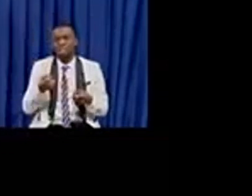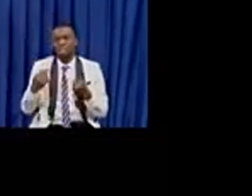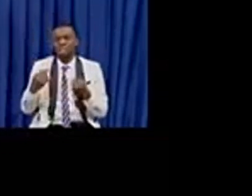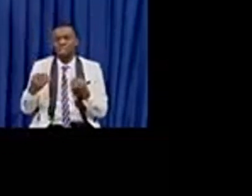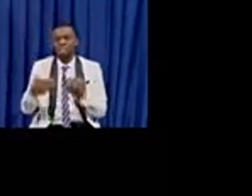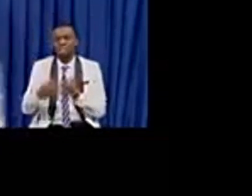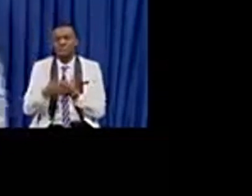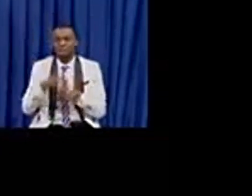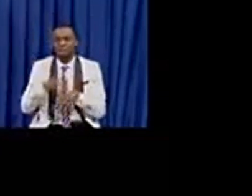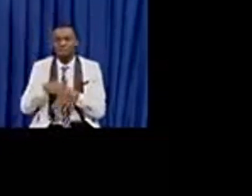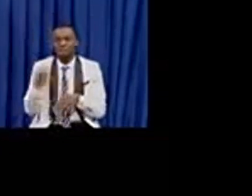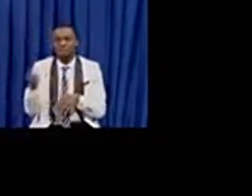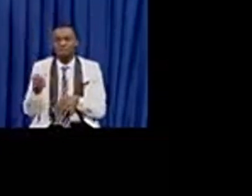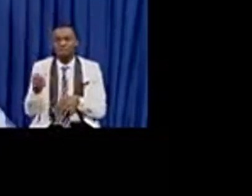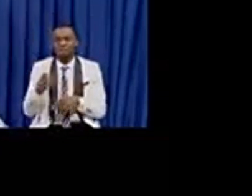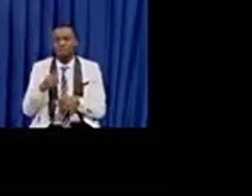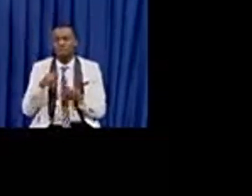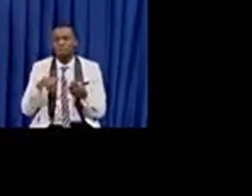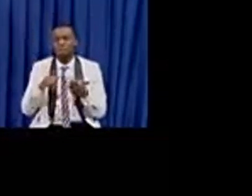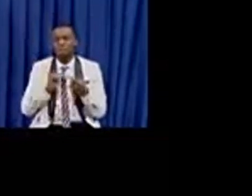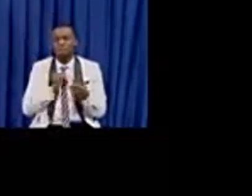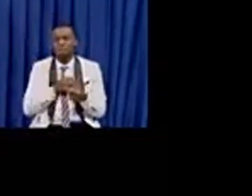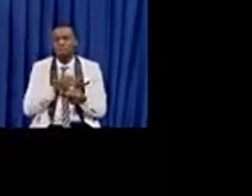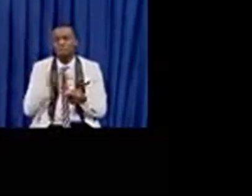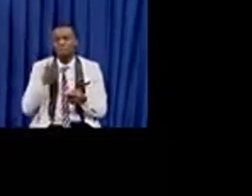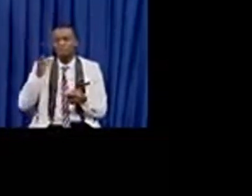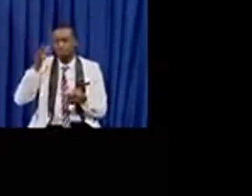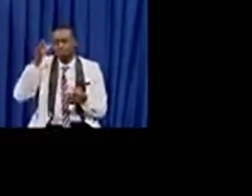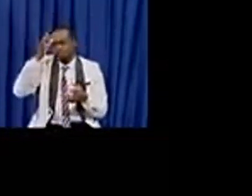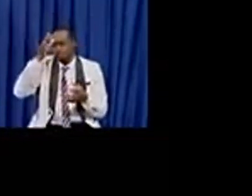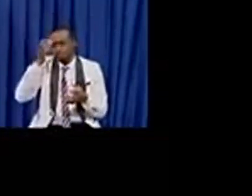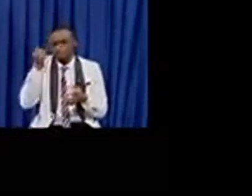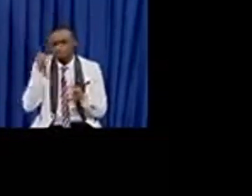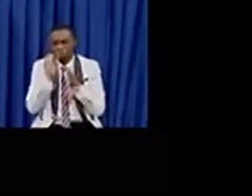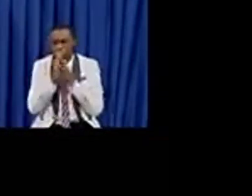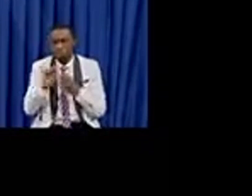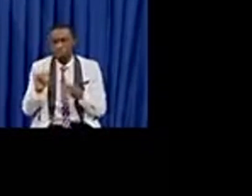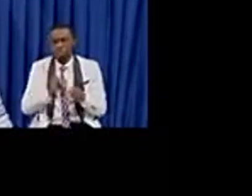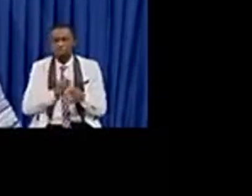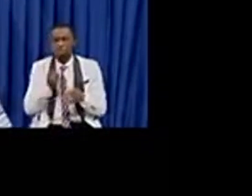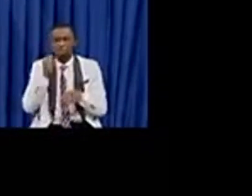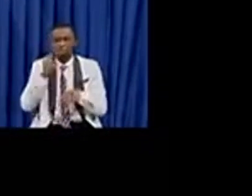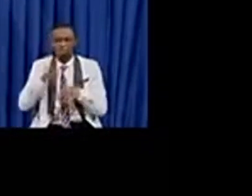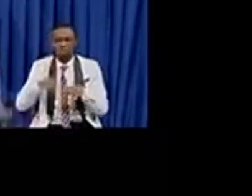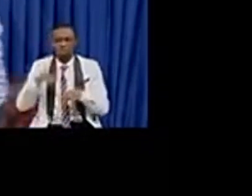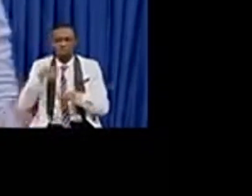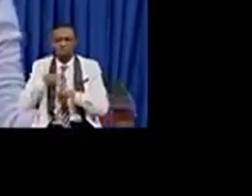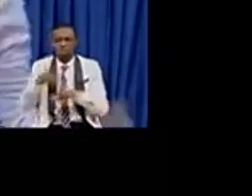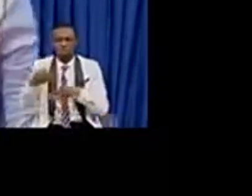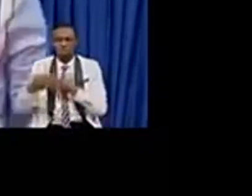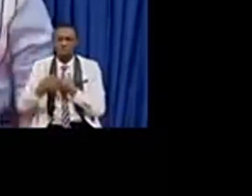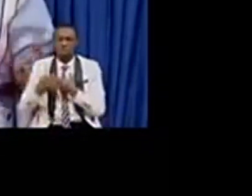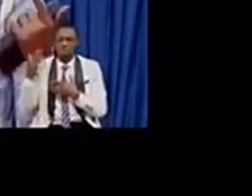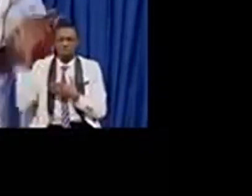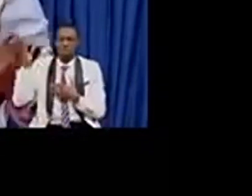yesterday, when our daddy was praying, I was sitting back at the back there. So he asked us to lay our